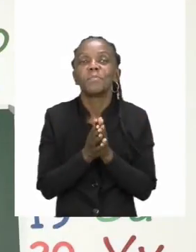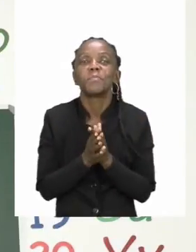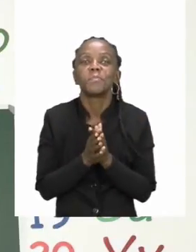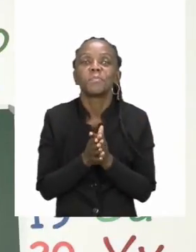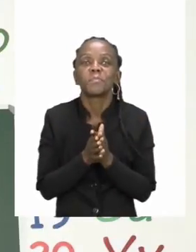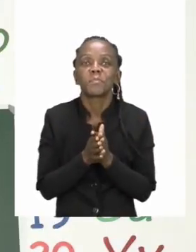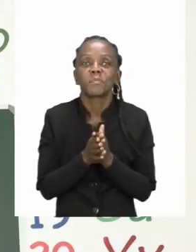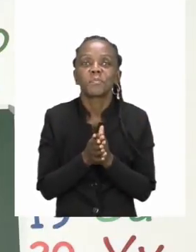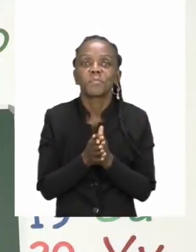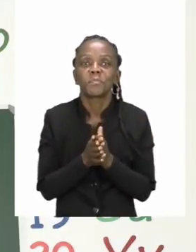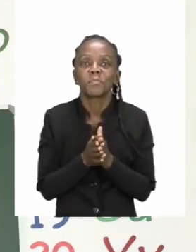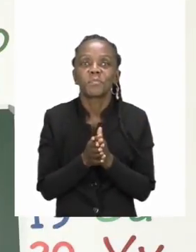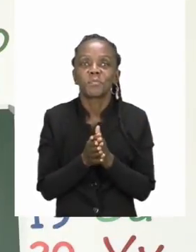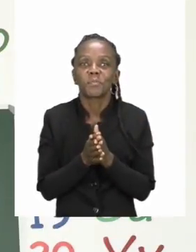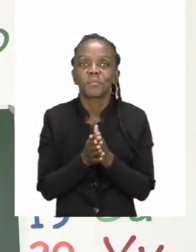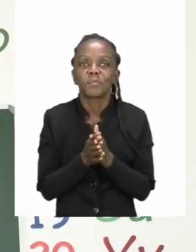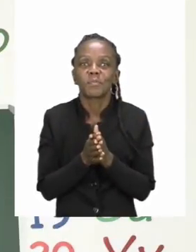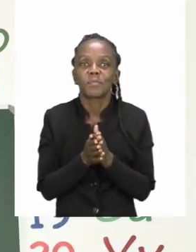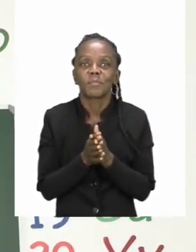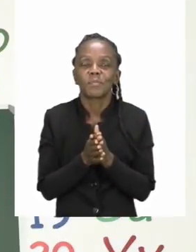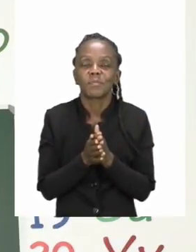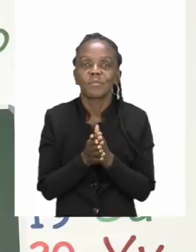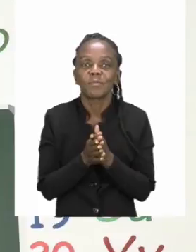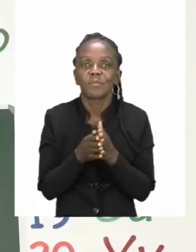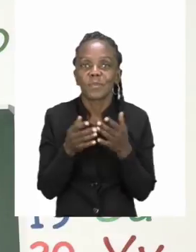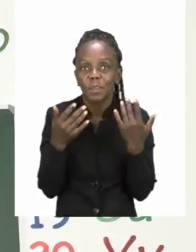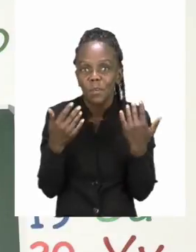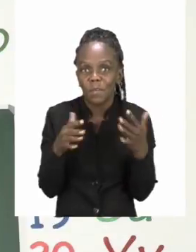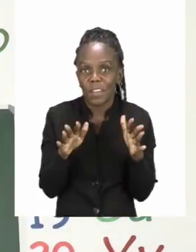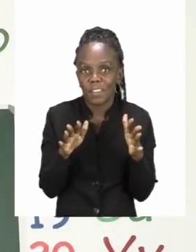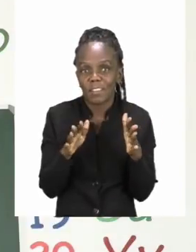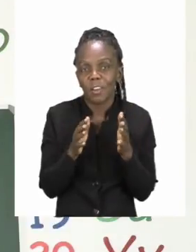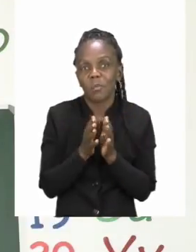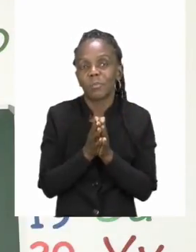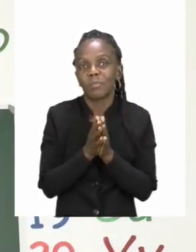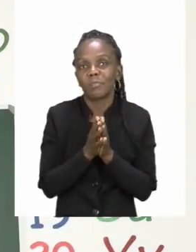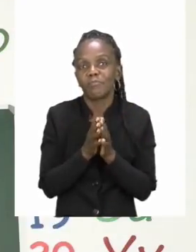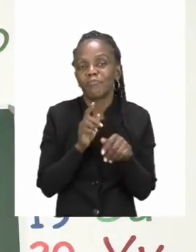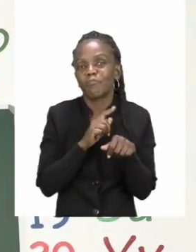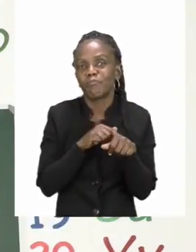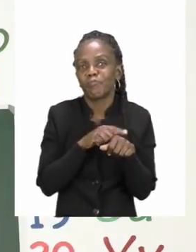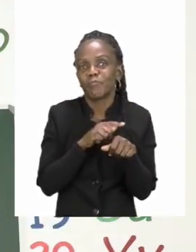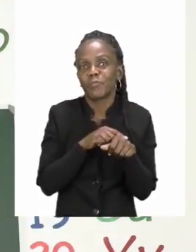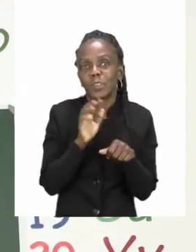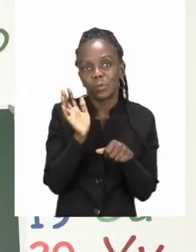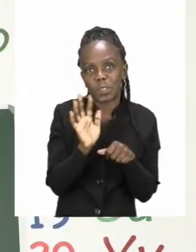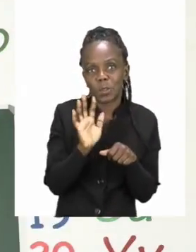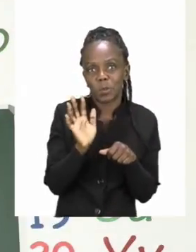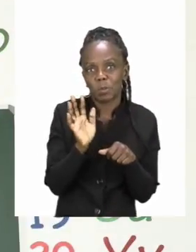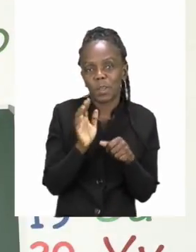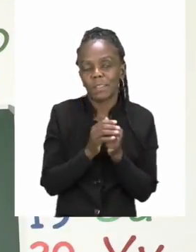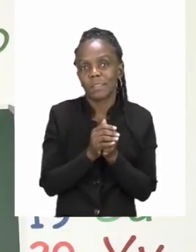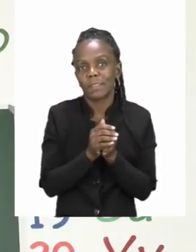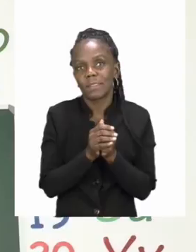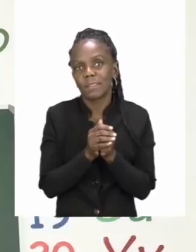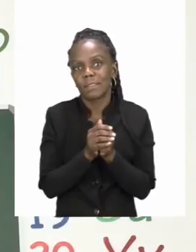touch anything else. Now that we have come to the end, it is time to say goodbye. And I